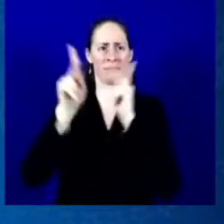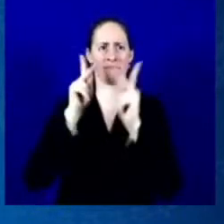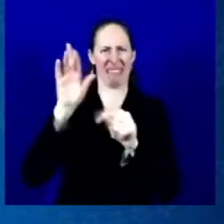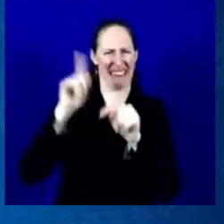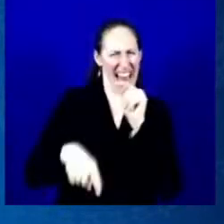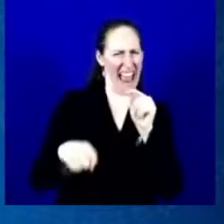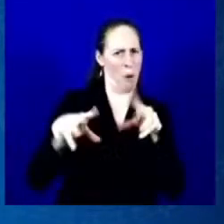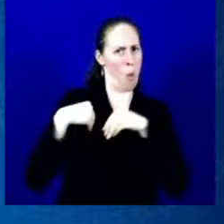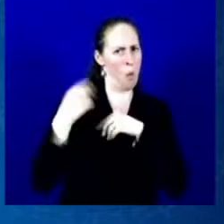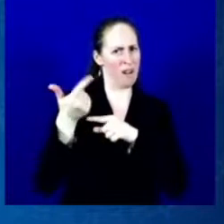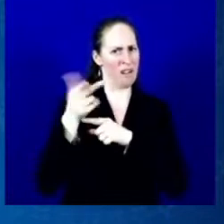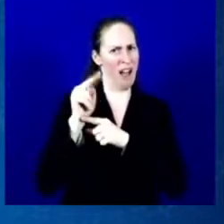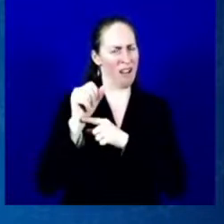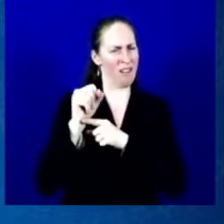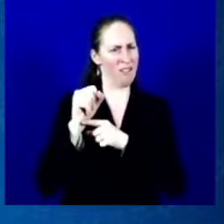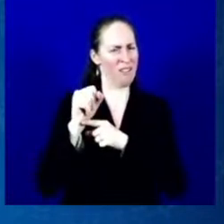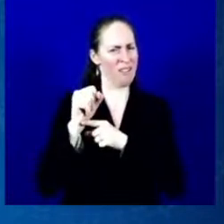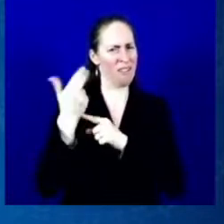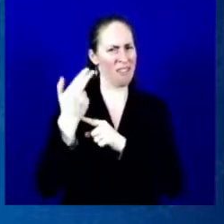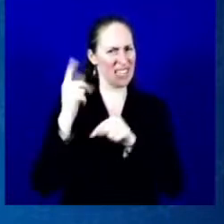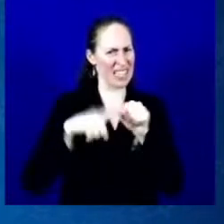We're not changing the Constitution.